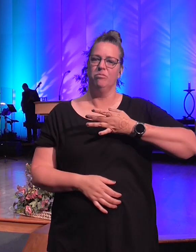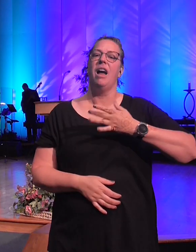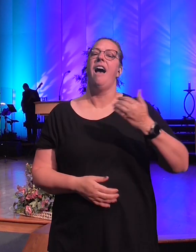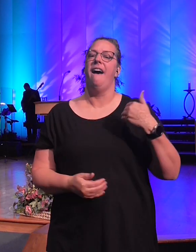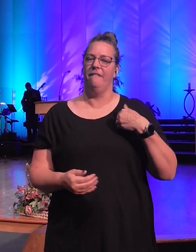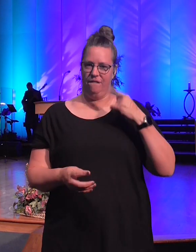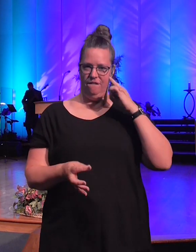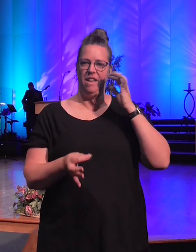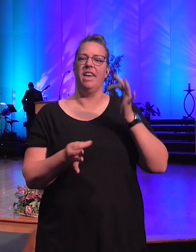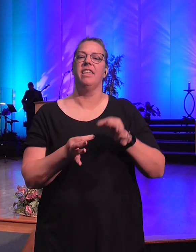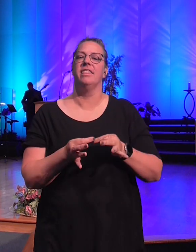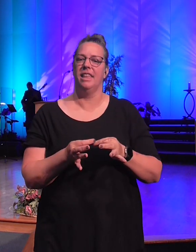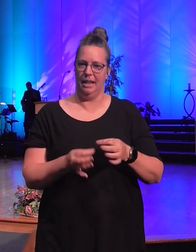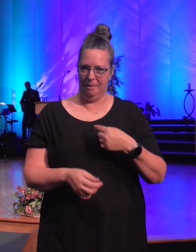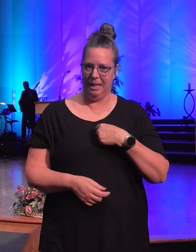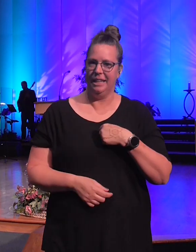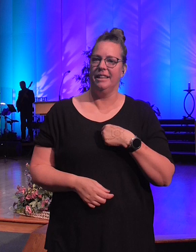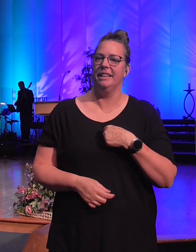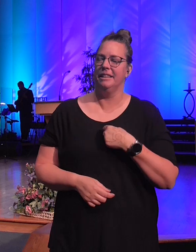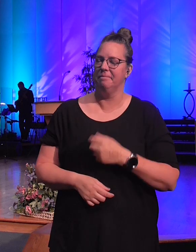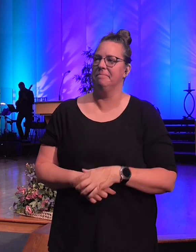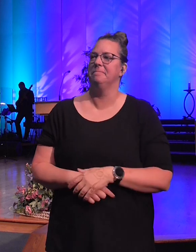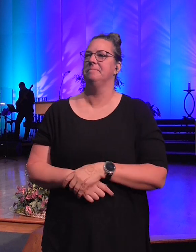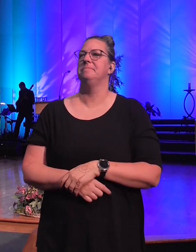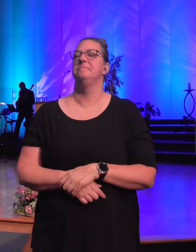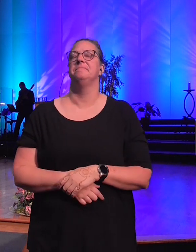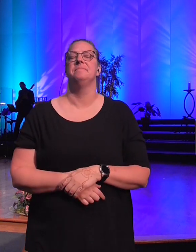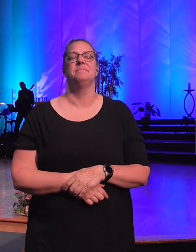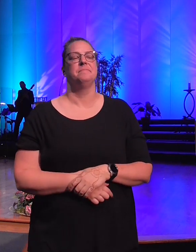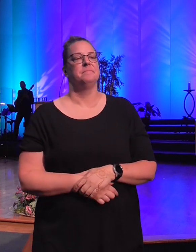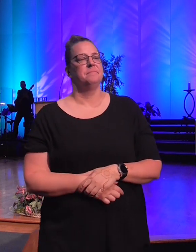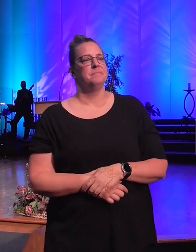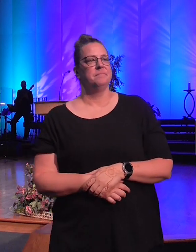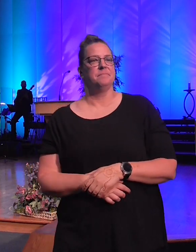Just have a little faith in me.